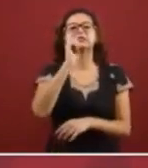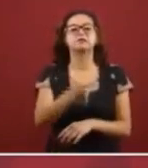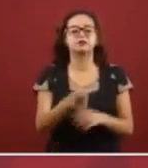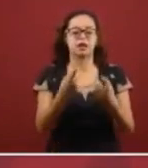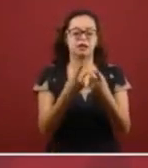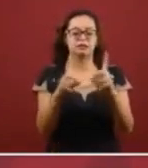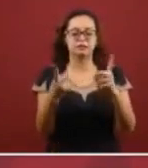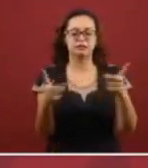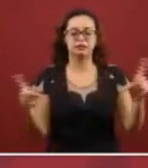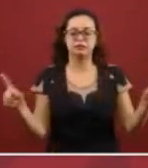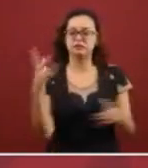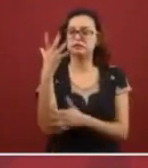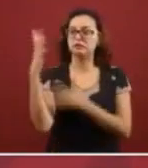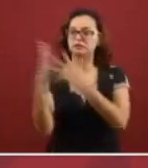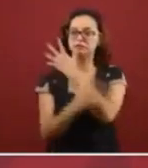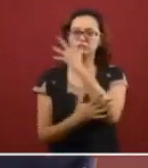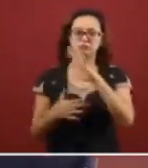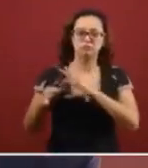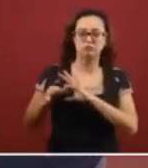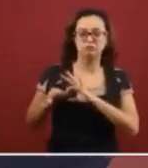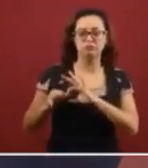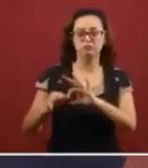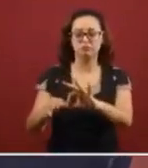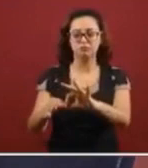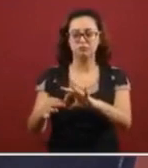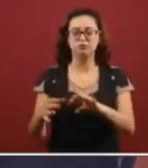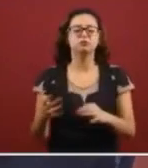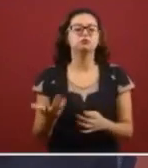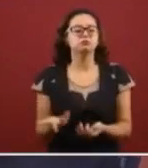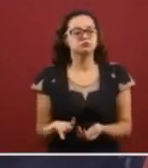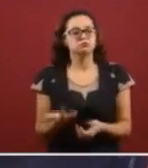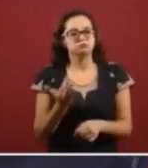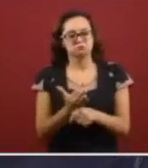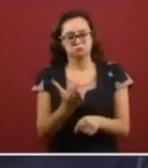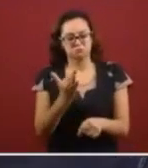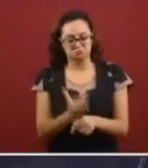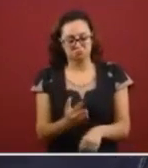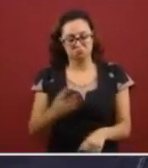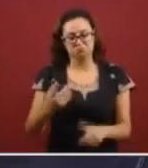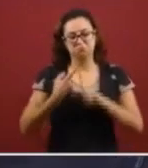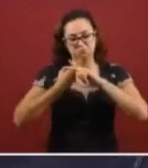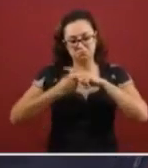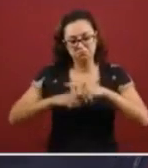which is substantial development. So we're looking at it that way,